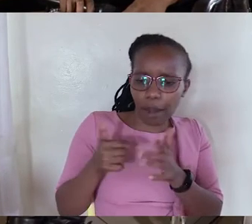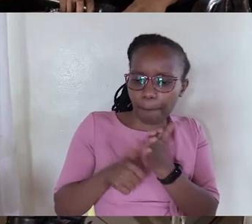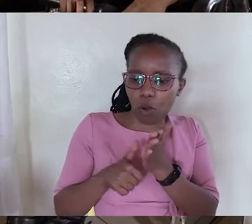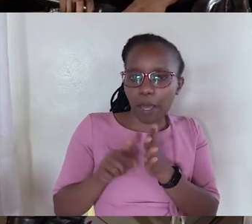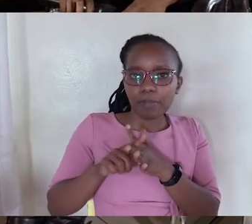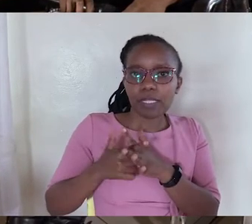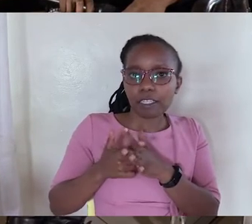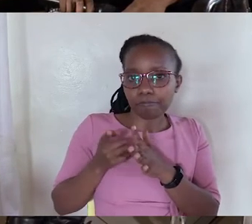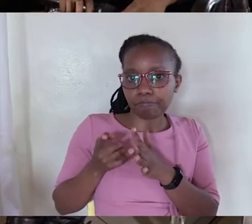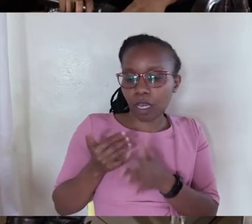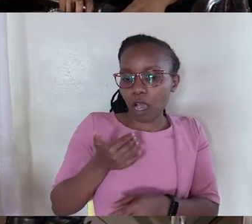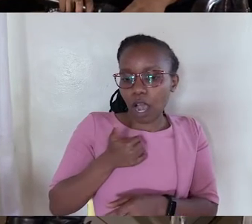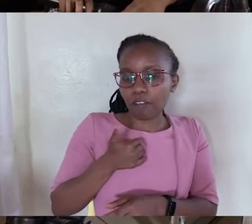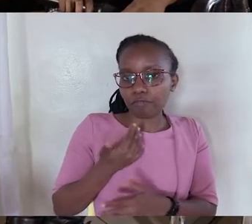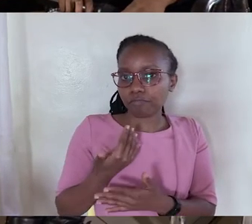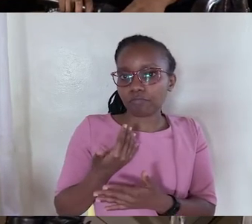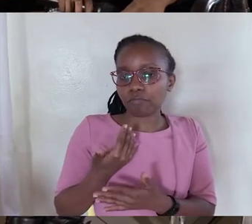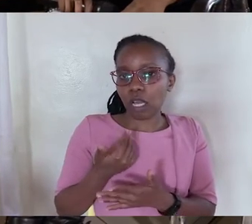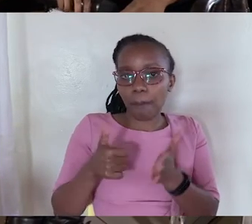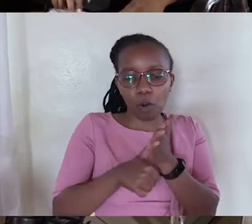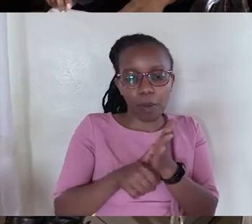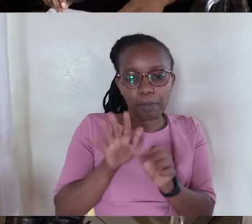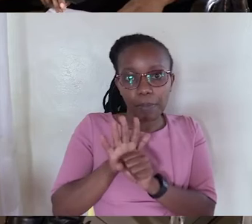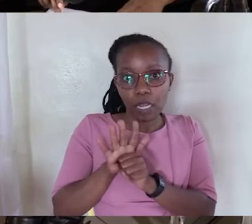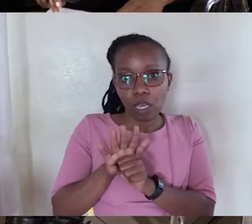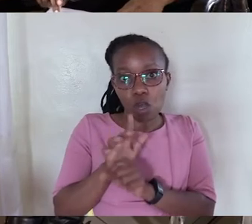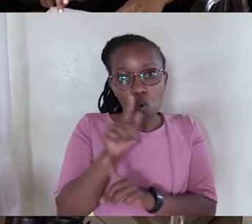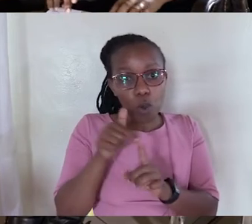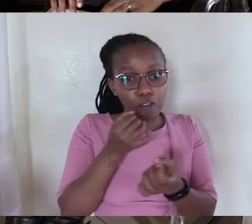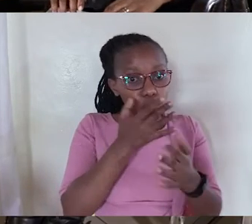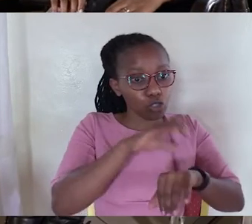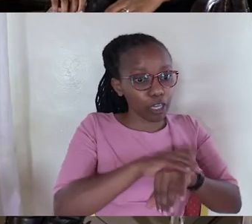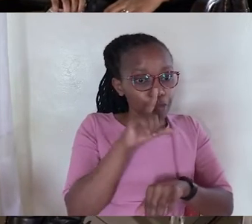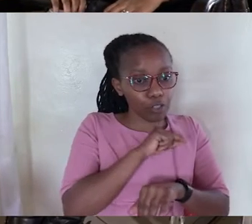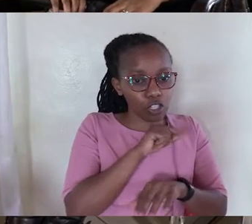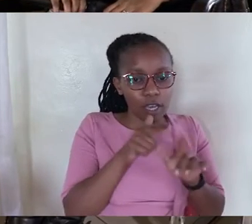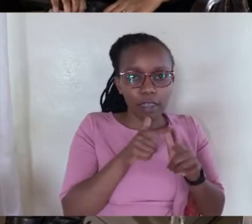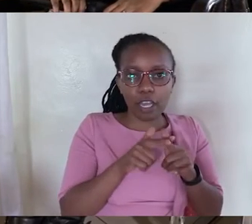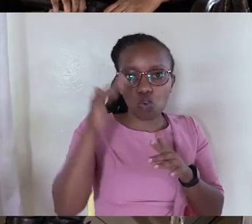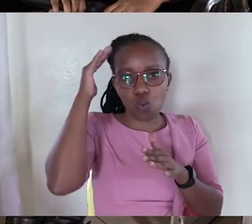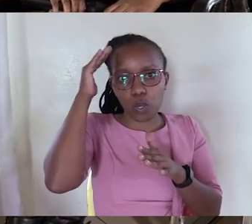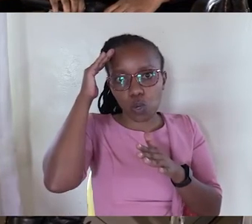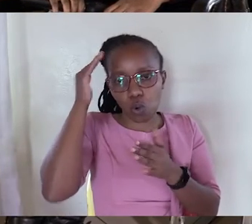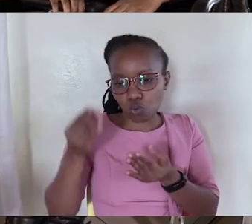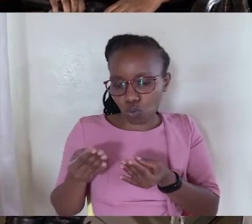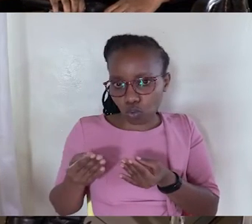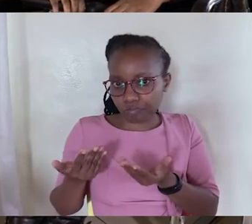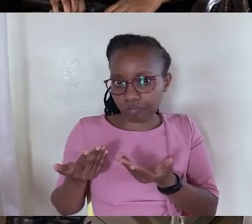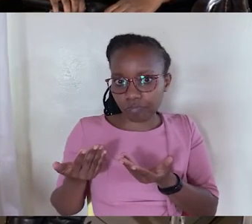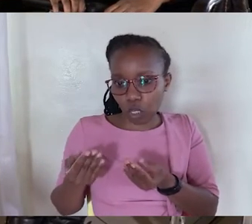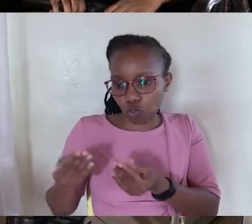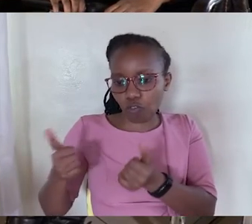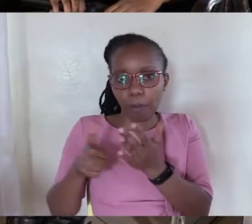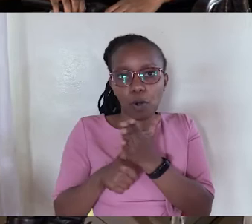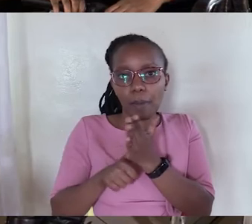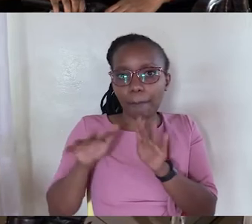That's the reason we've been having so much problems. If you got the information real time, then you manage to know how to deal with that specific